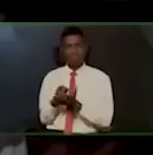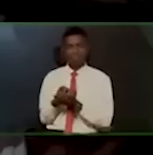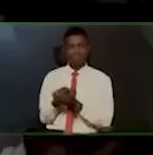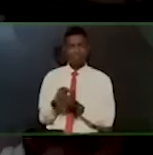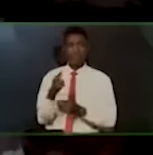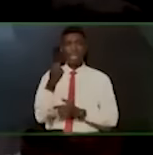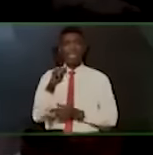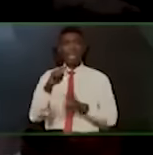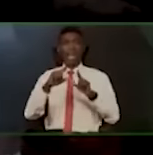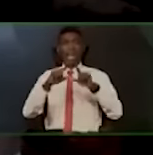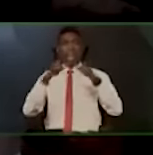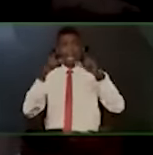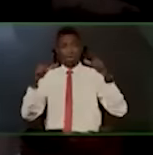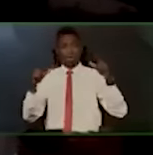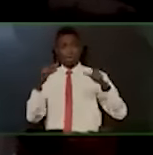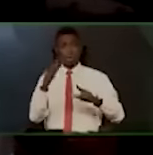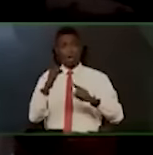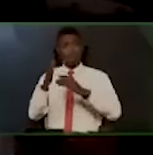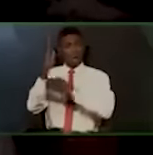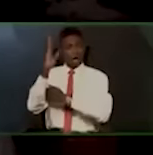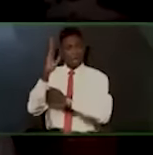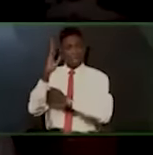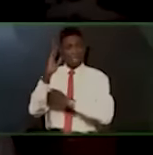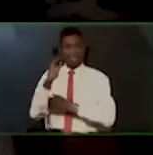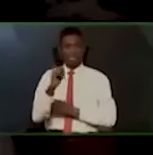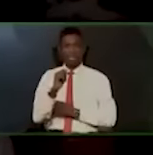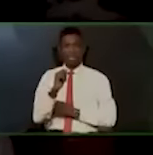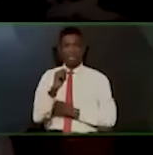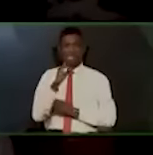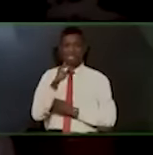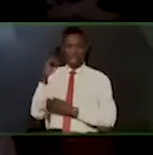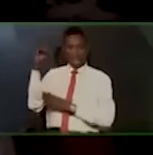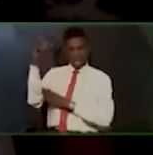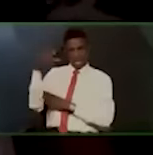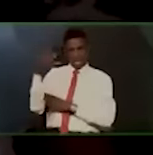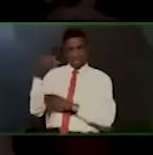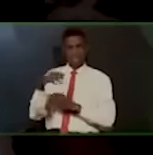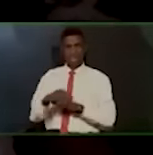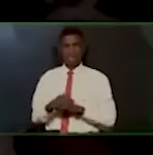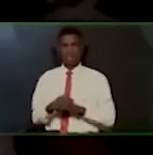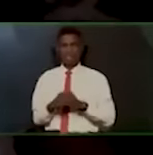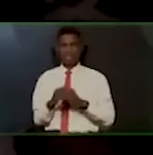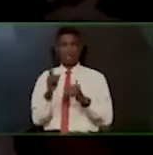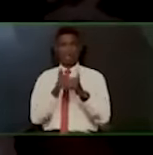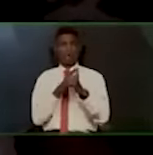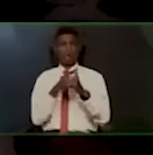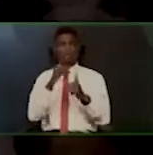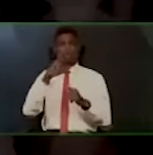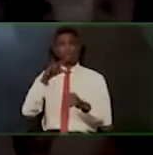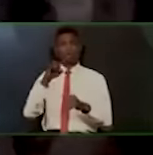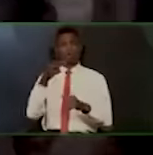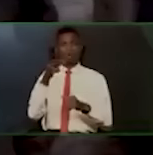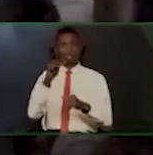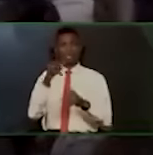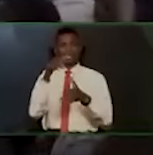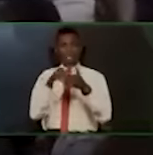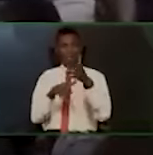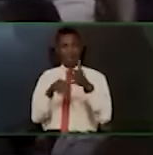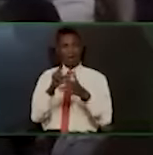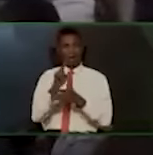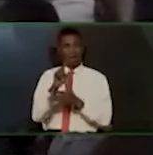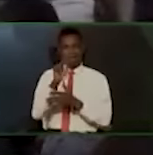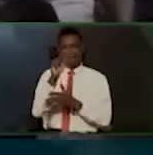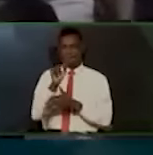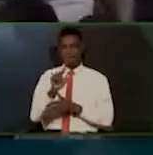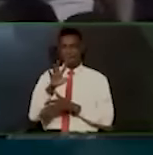The language of God is light. 1 John chapter 1 and verse 5 already tells us